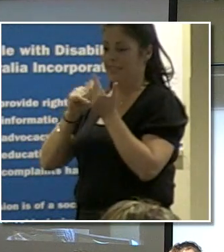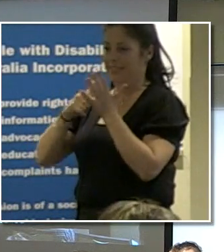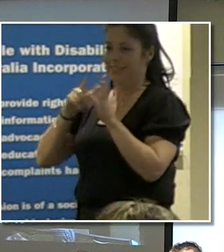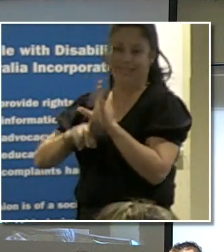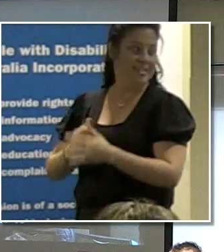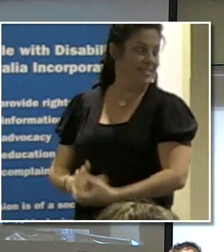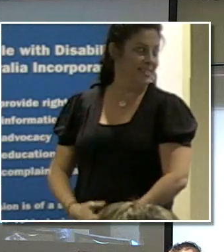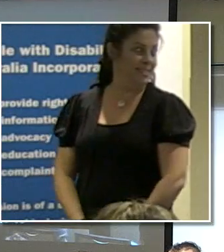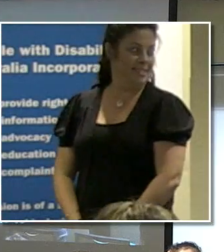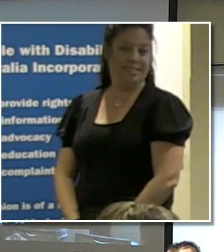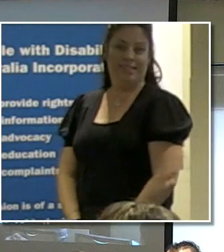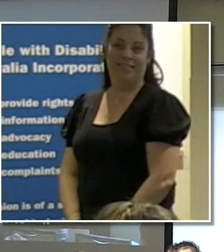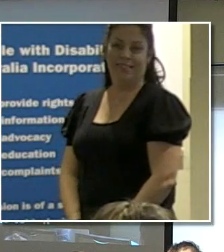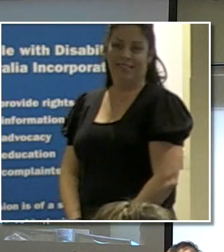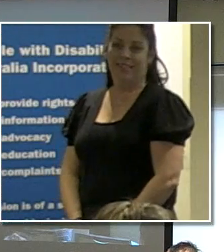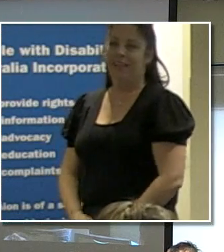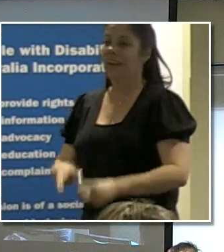If you don't get read out, you're not here.